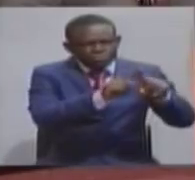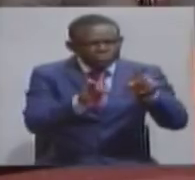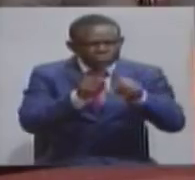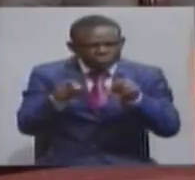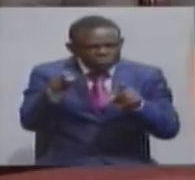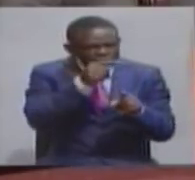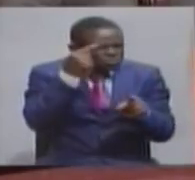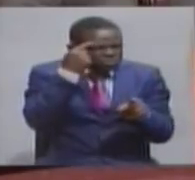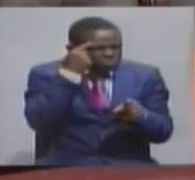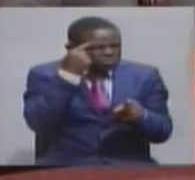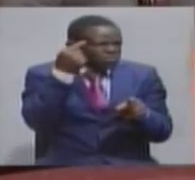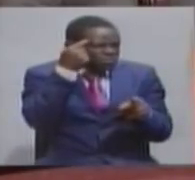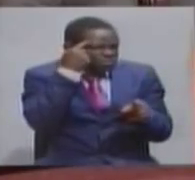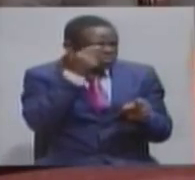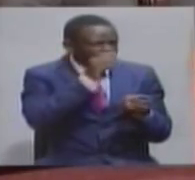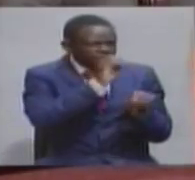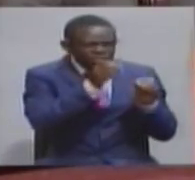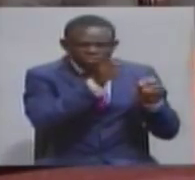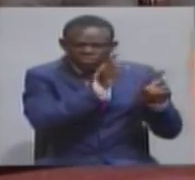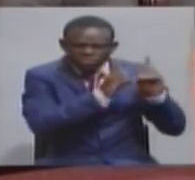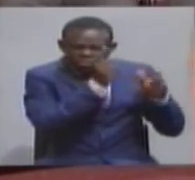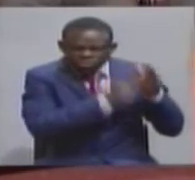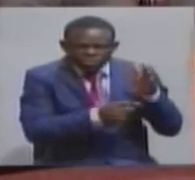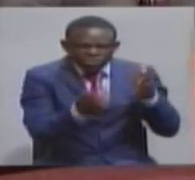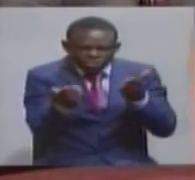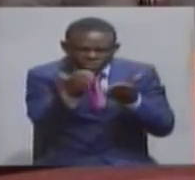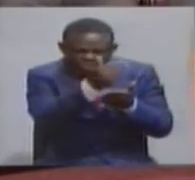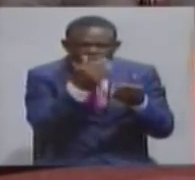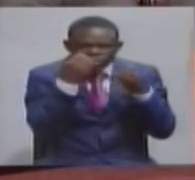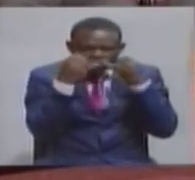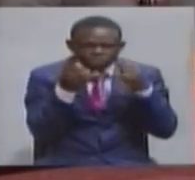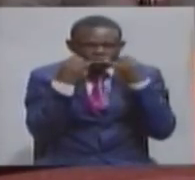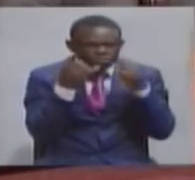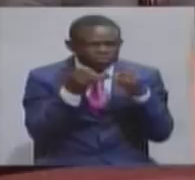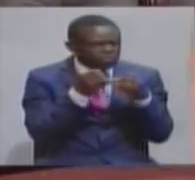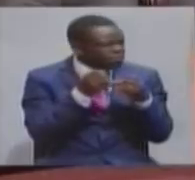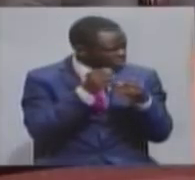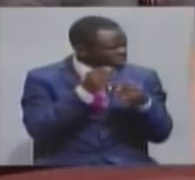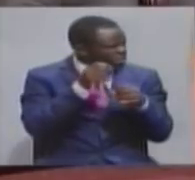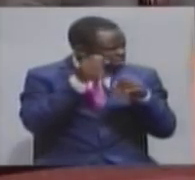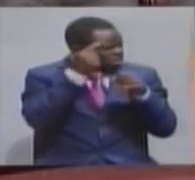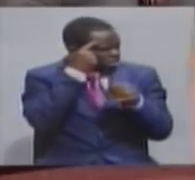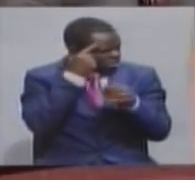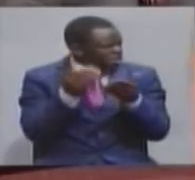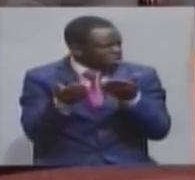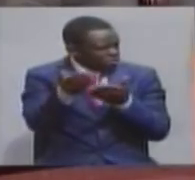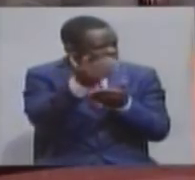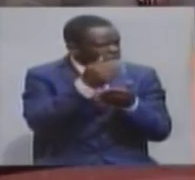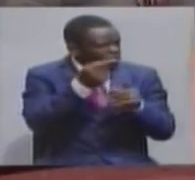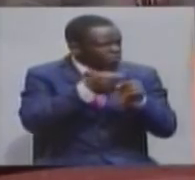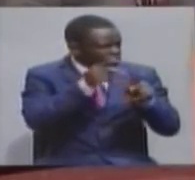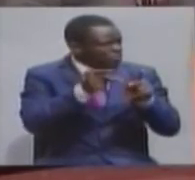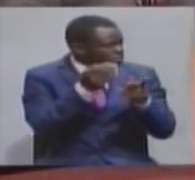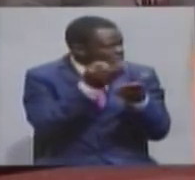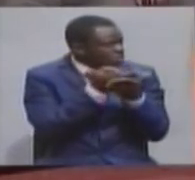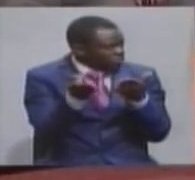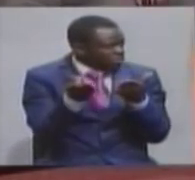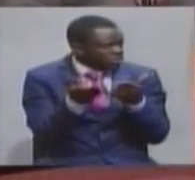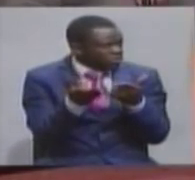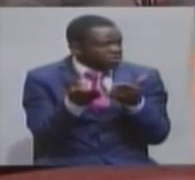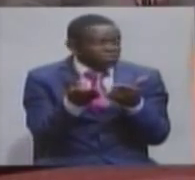get? You may recall, like I said, President Edgar Lungu has always said, please bring forward the issues that you'd like